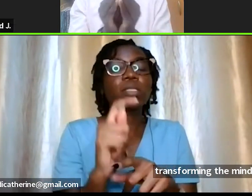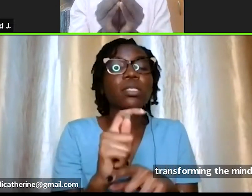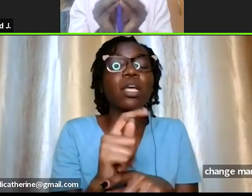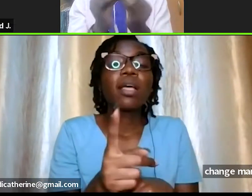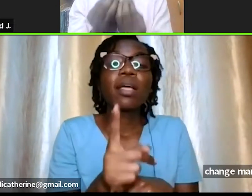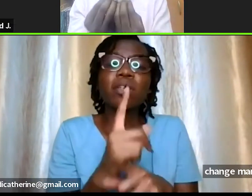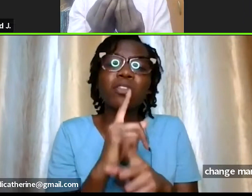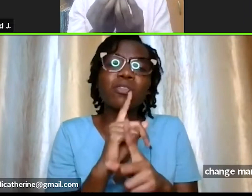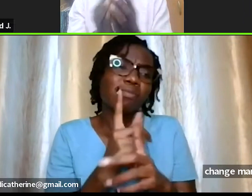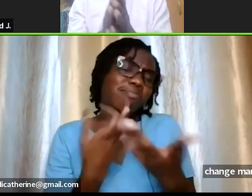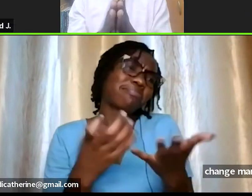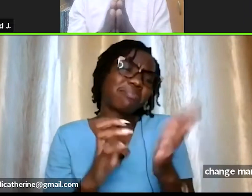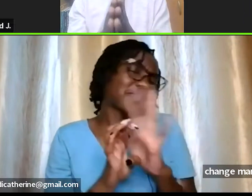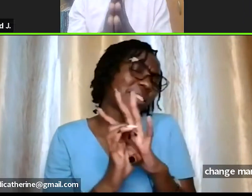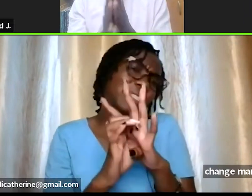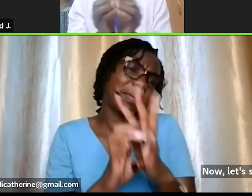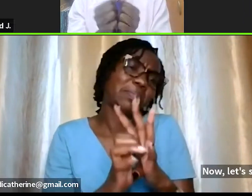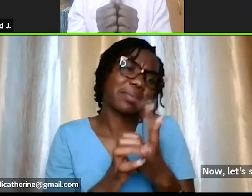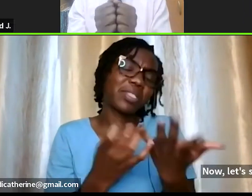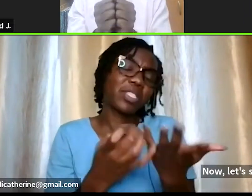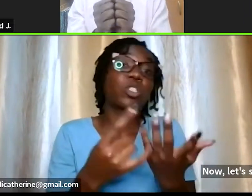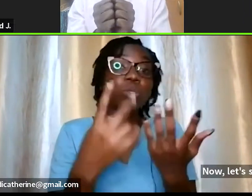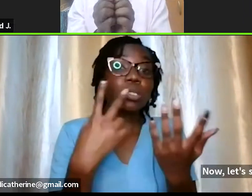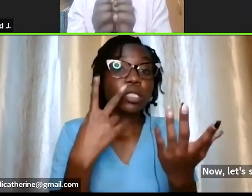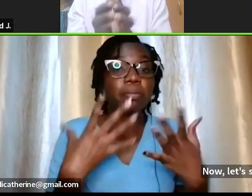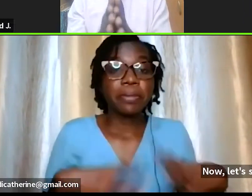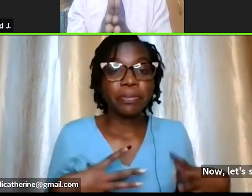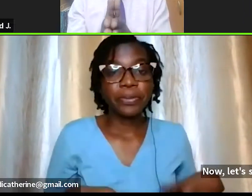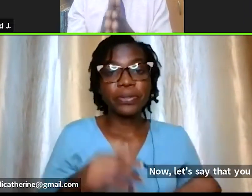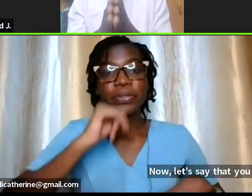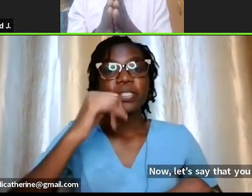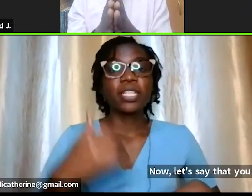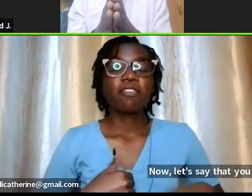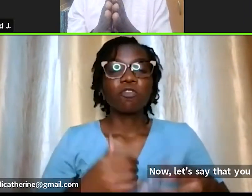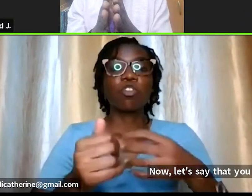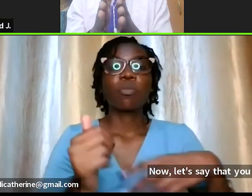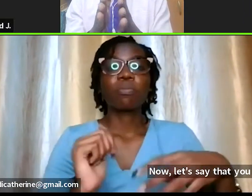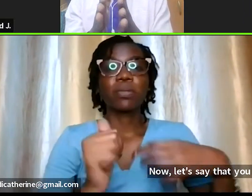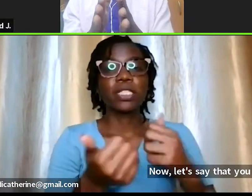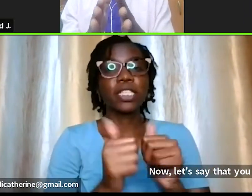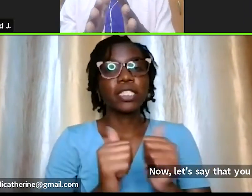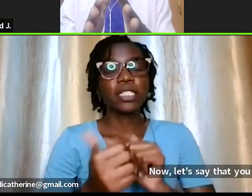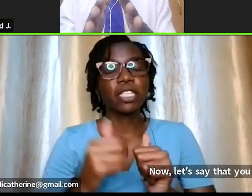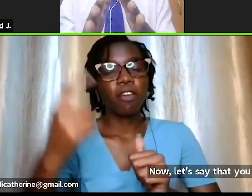have a program, you've seen that people do not have the competencies to